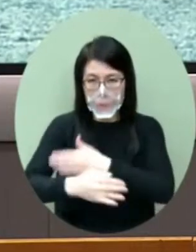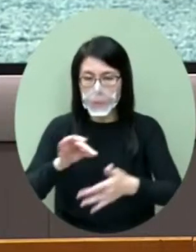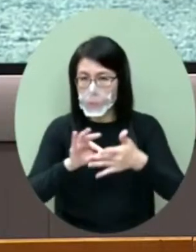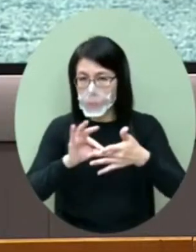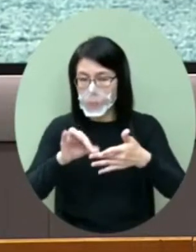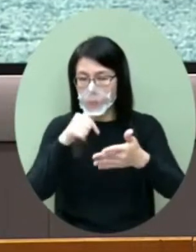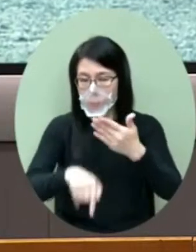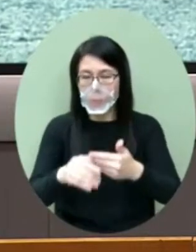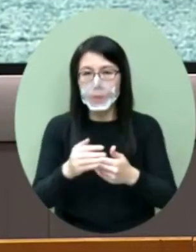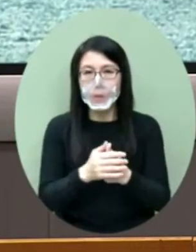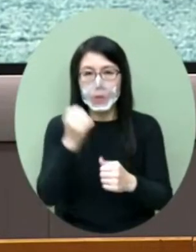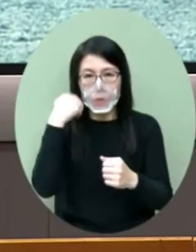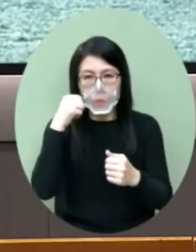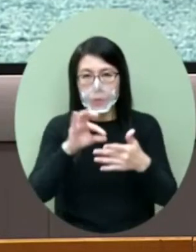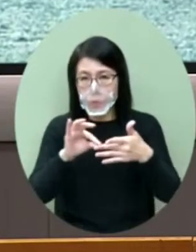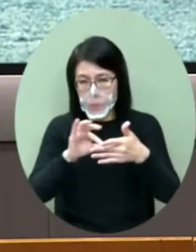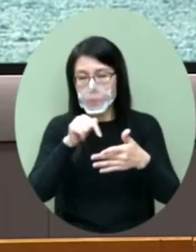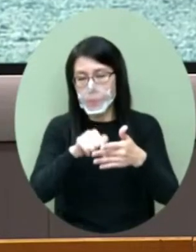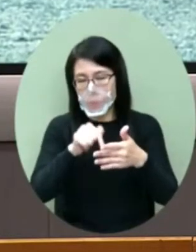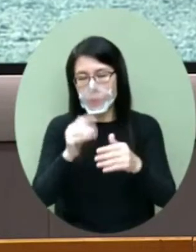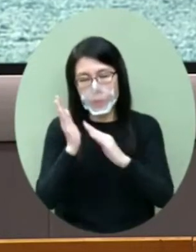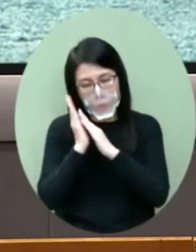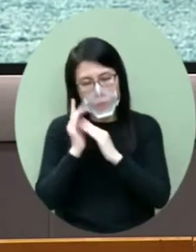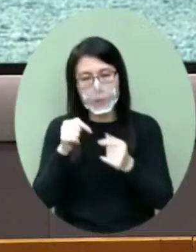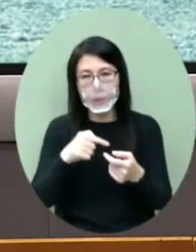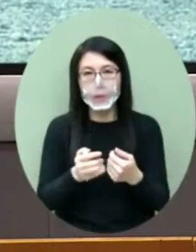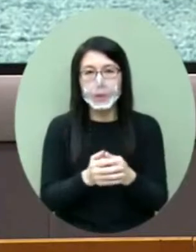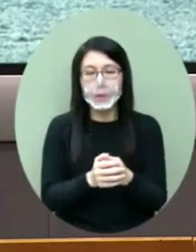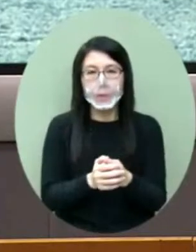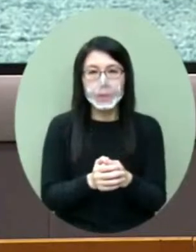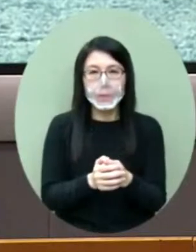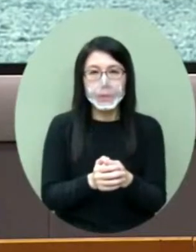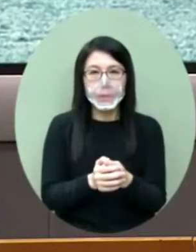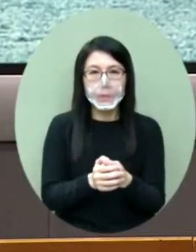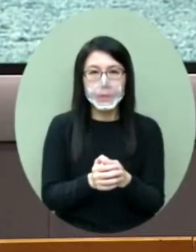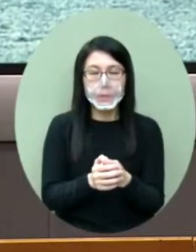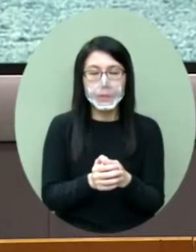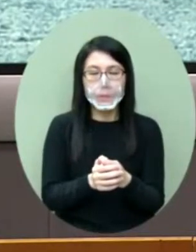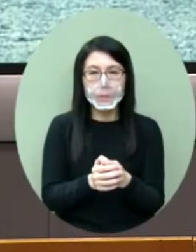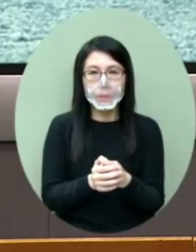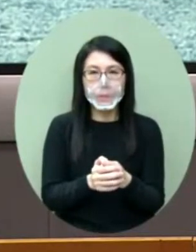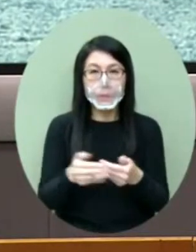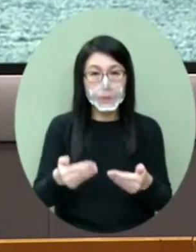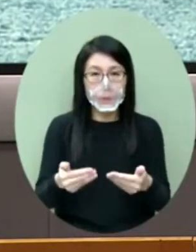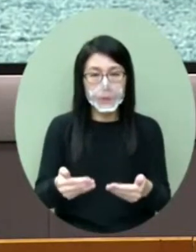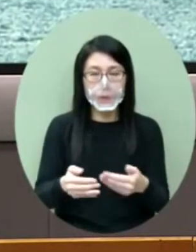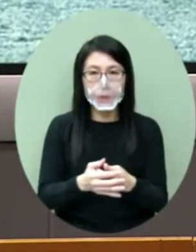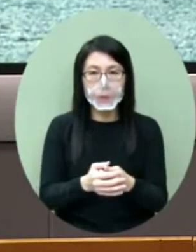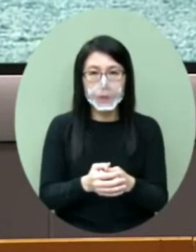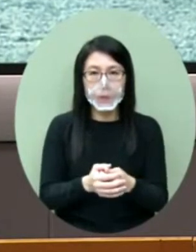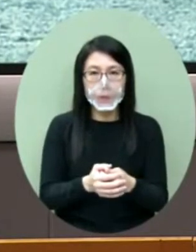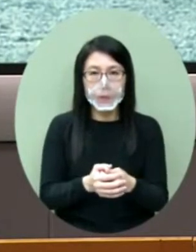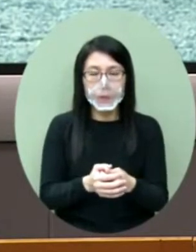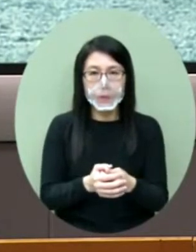60. 56% of them are from care homes for the elderly or for the disabled.